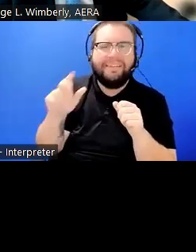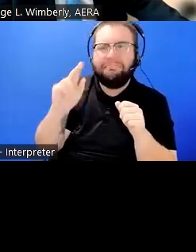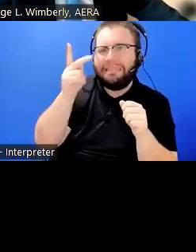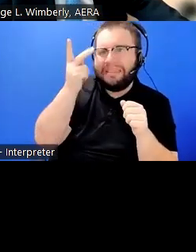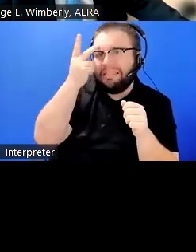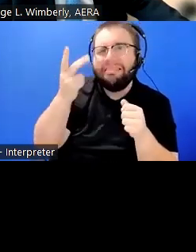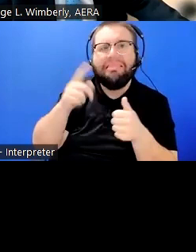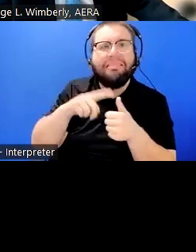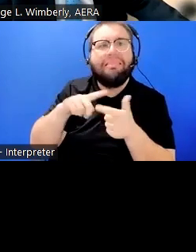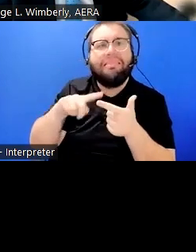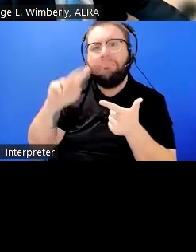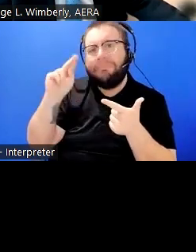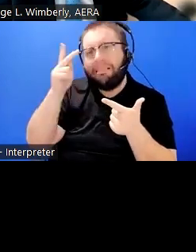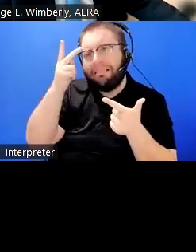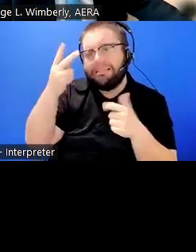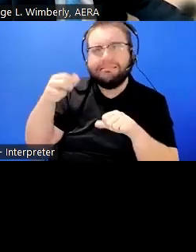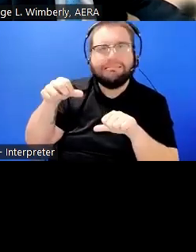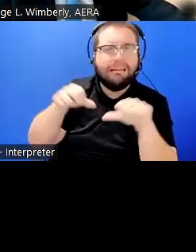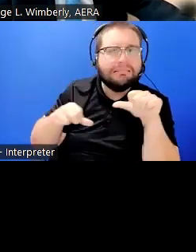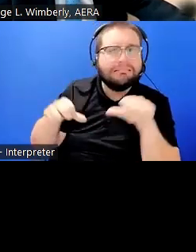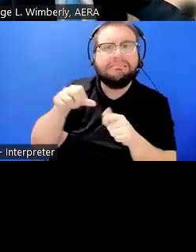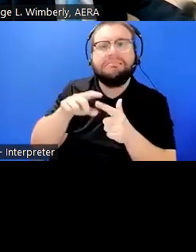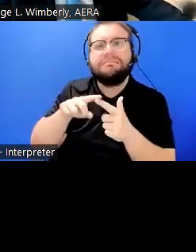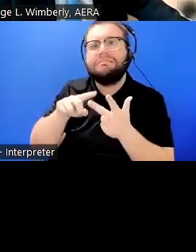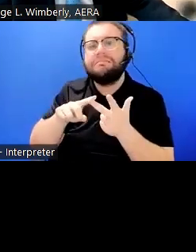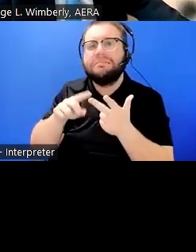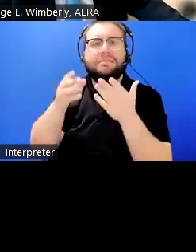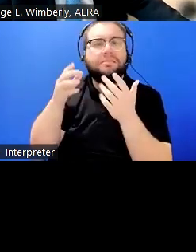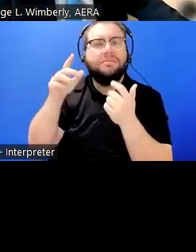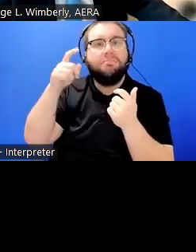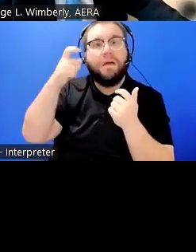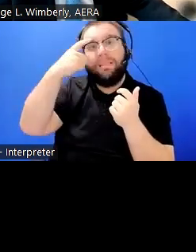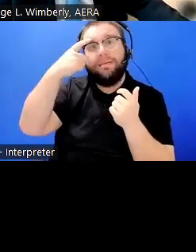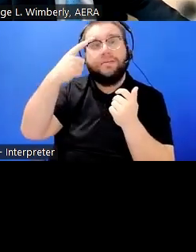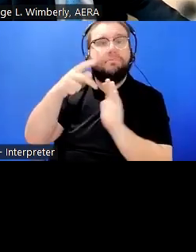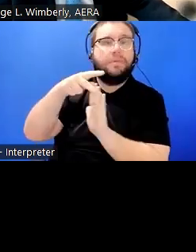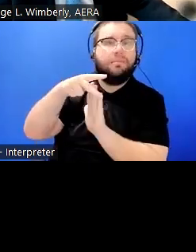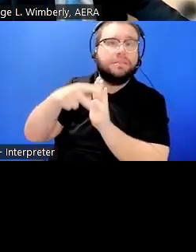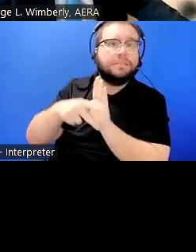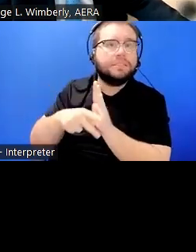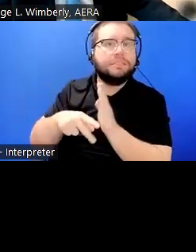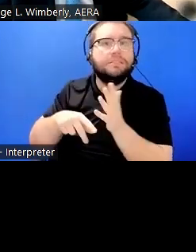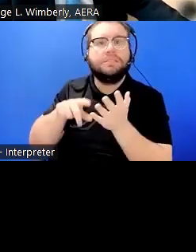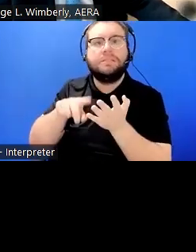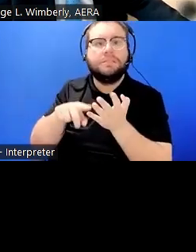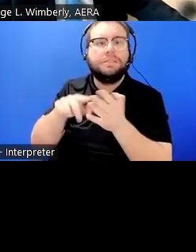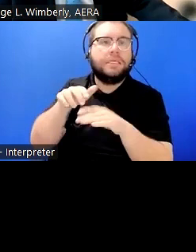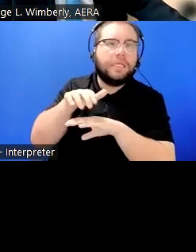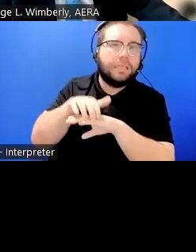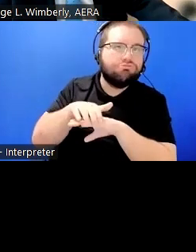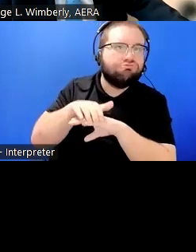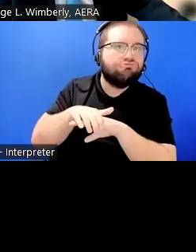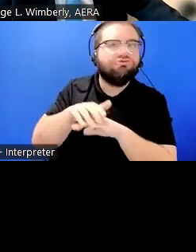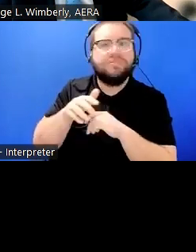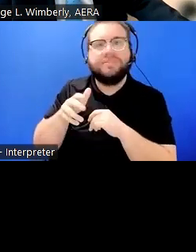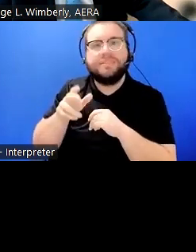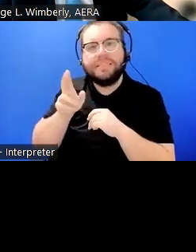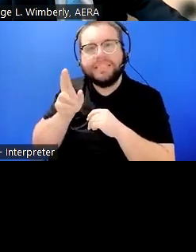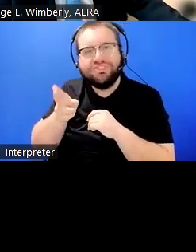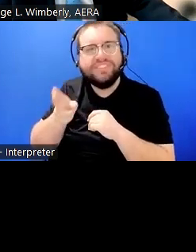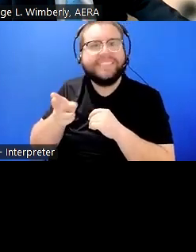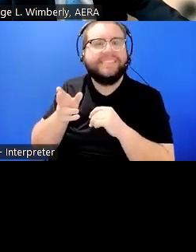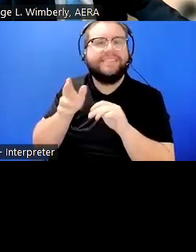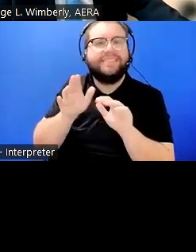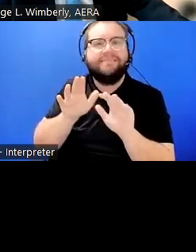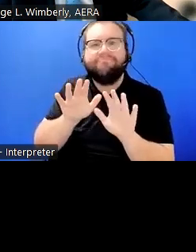economics, sociology, public policy, English, history. So it's